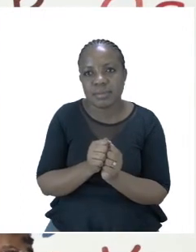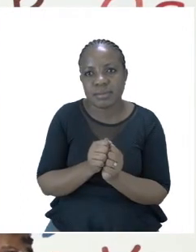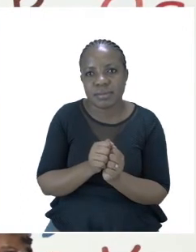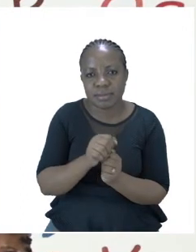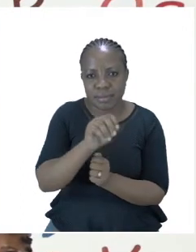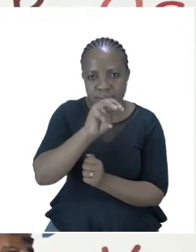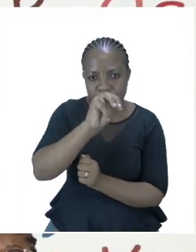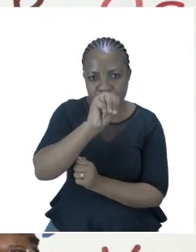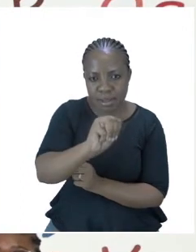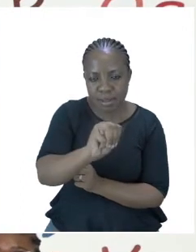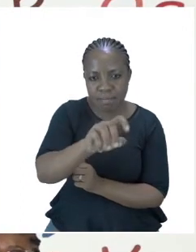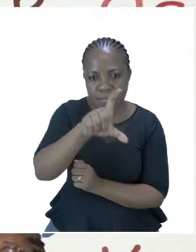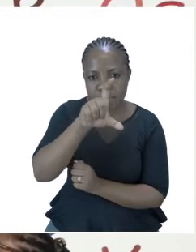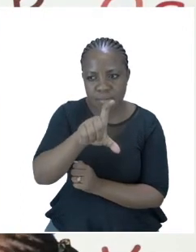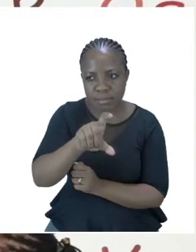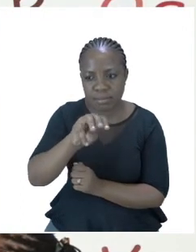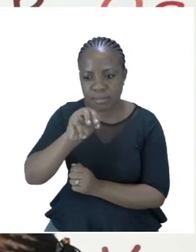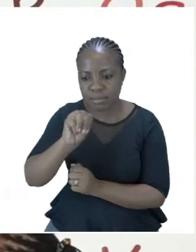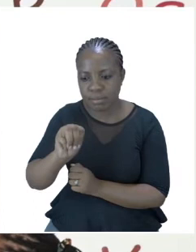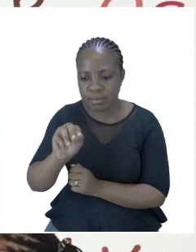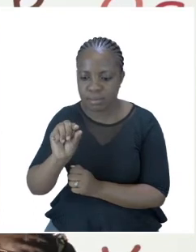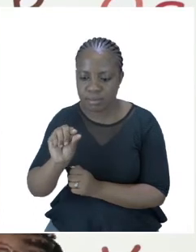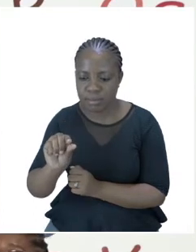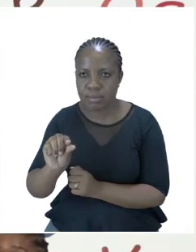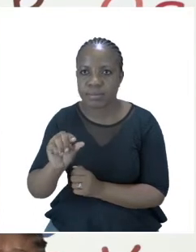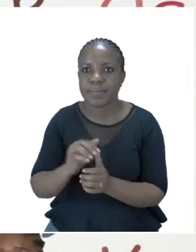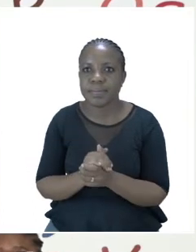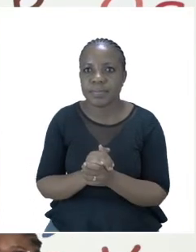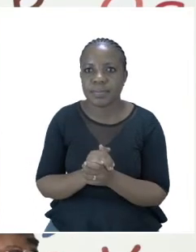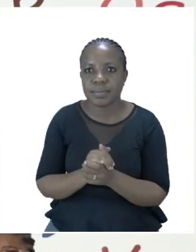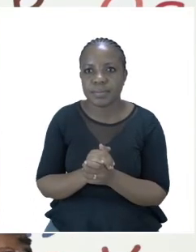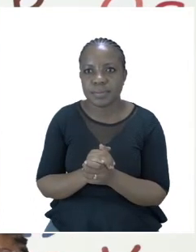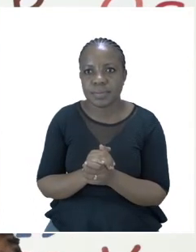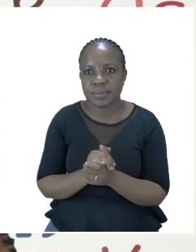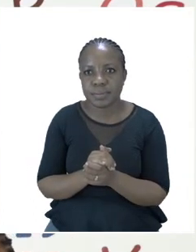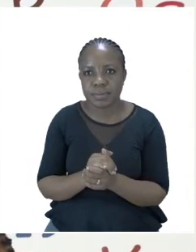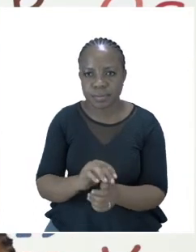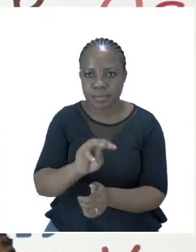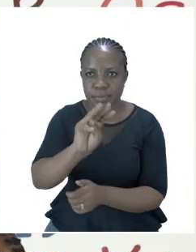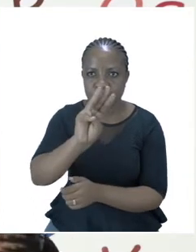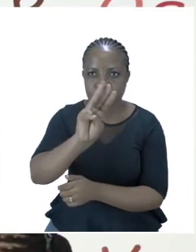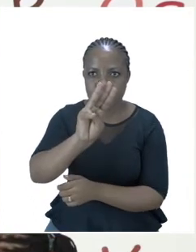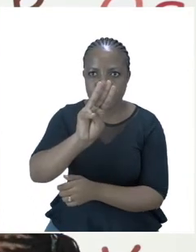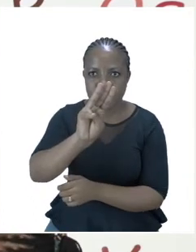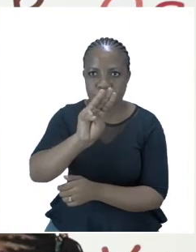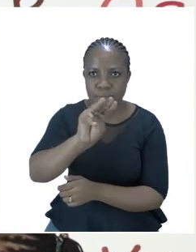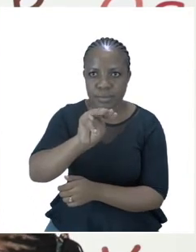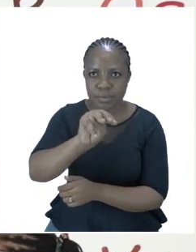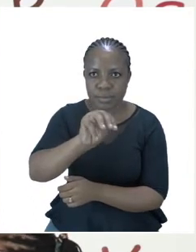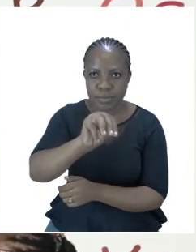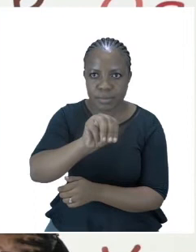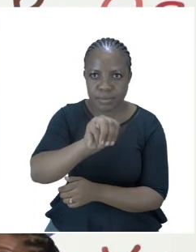M and small letter M. Small letter M has round points, but